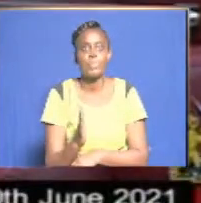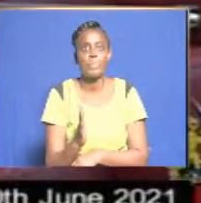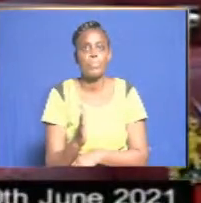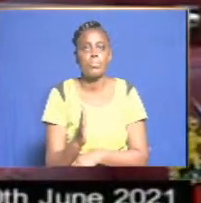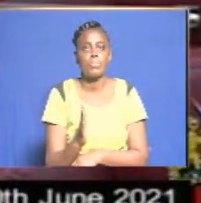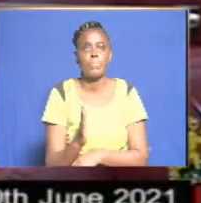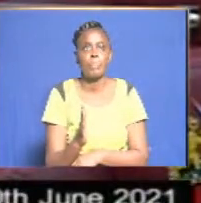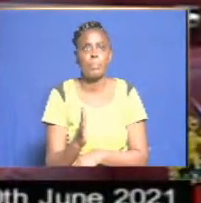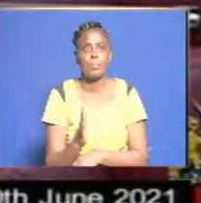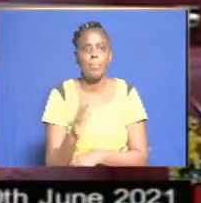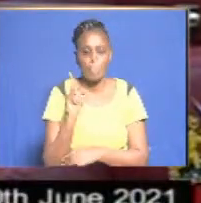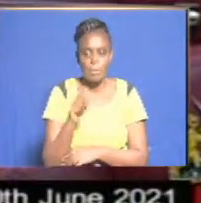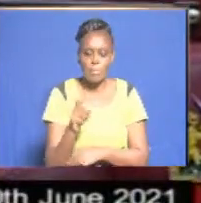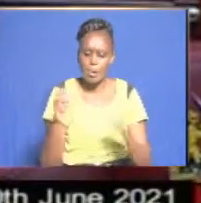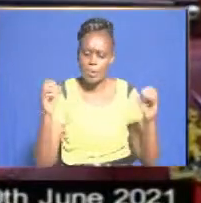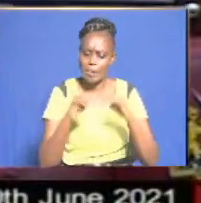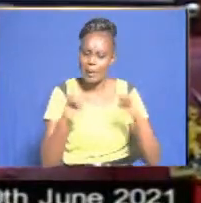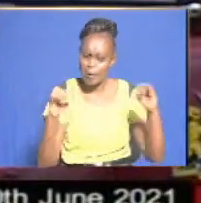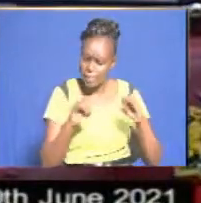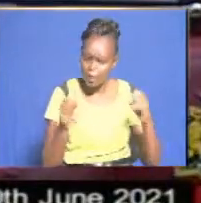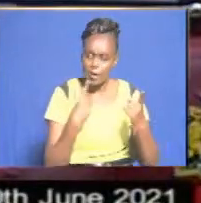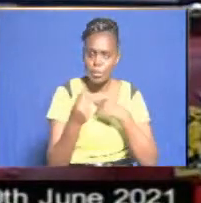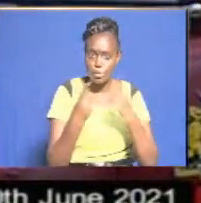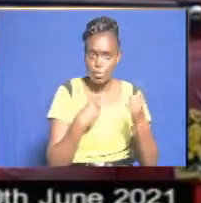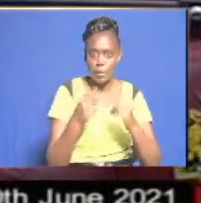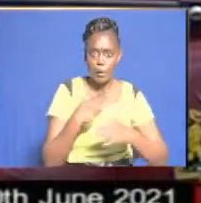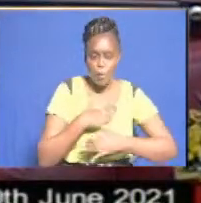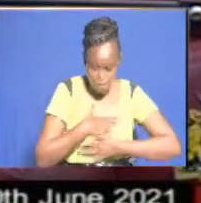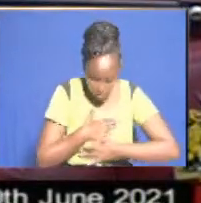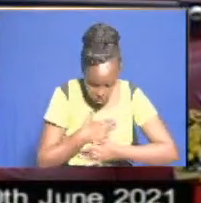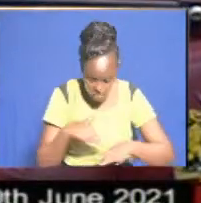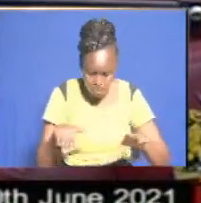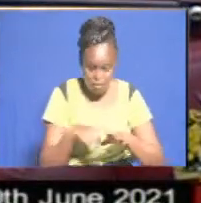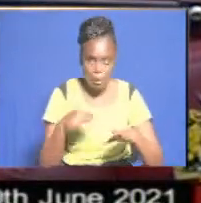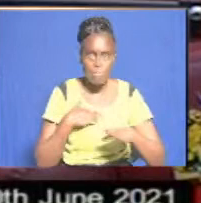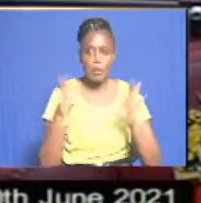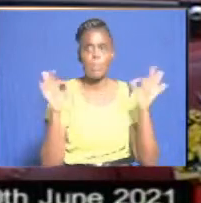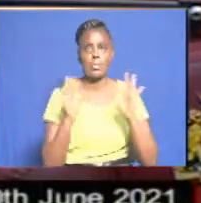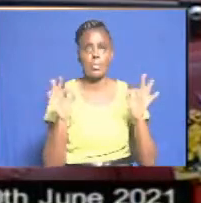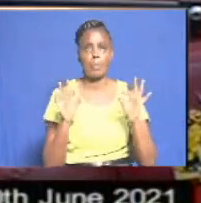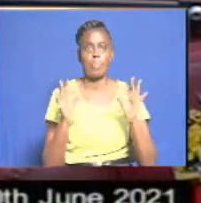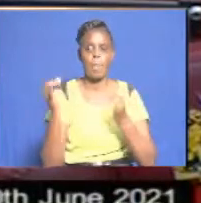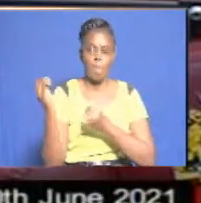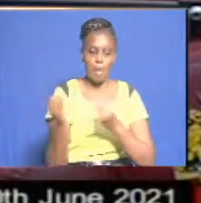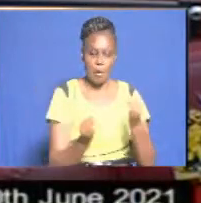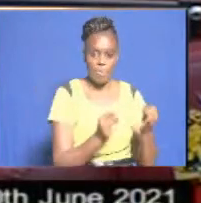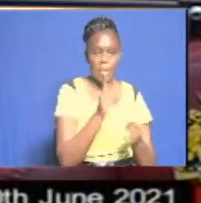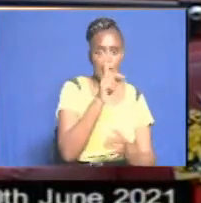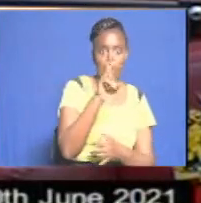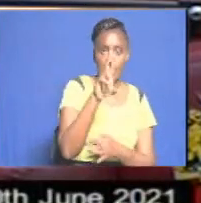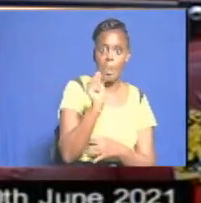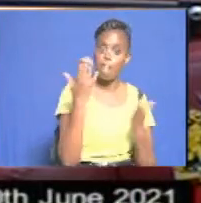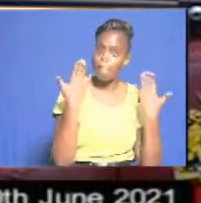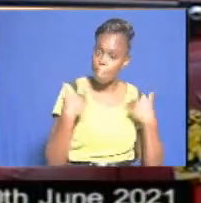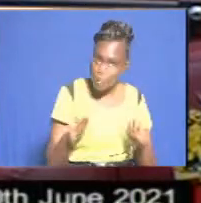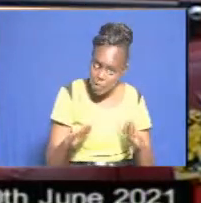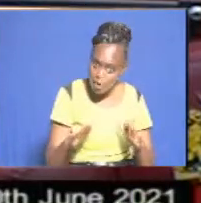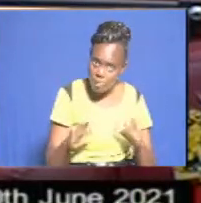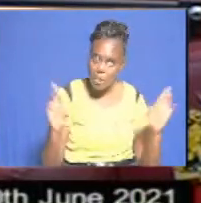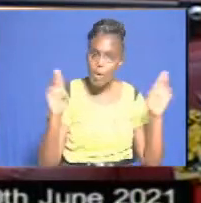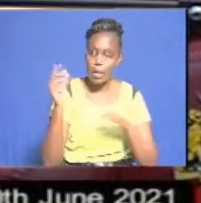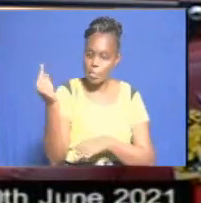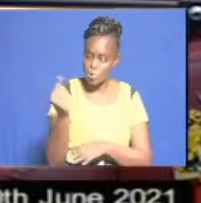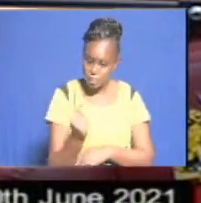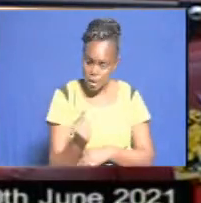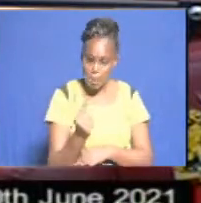Equity must come with clean hands. So, Honorable Speaker, I'm really surprised. I invited KRA. KRA were ready to come.